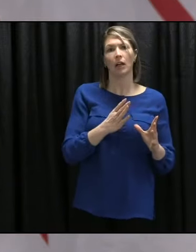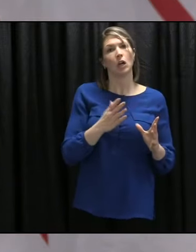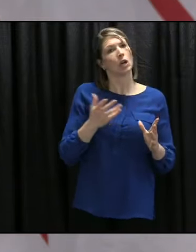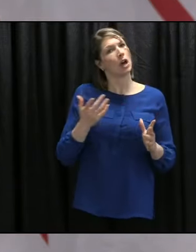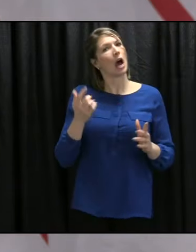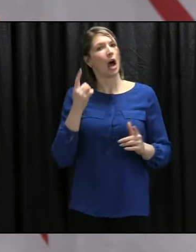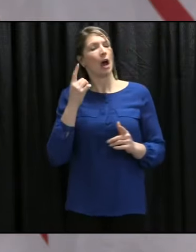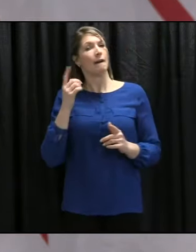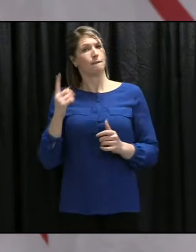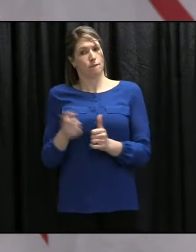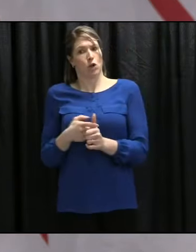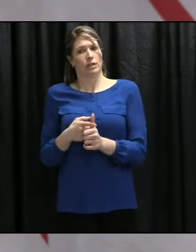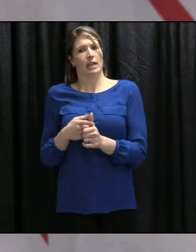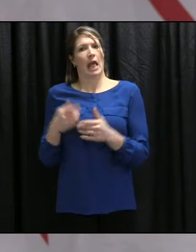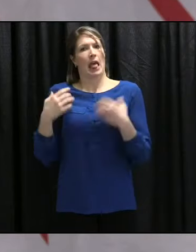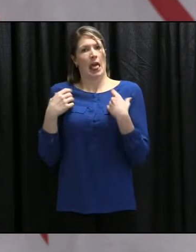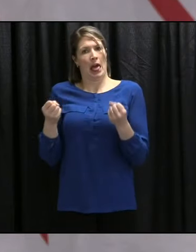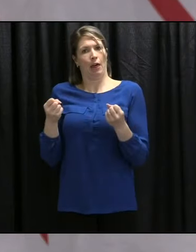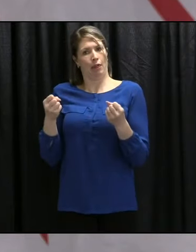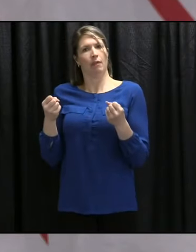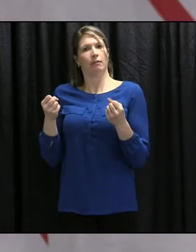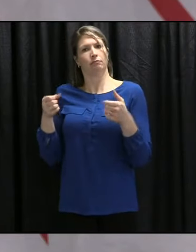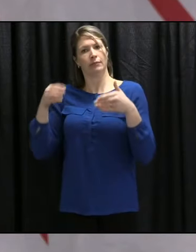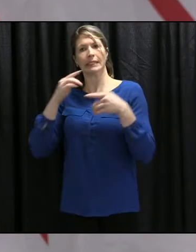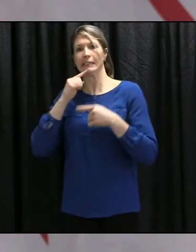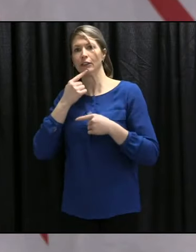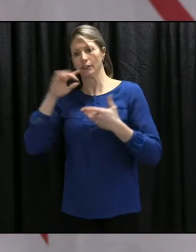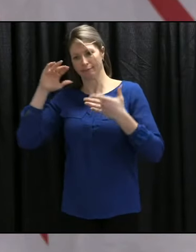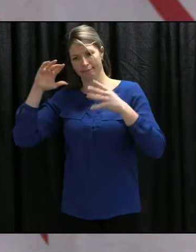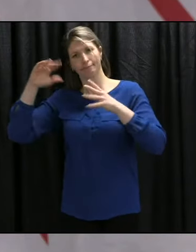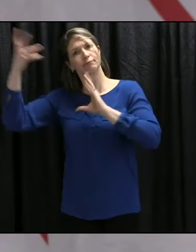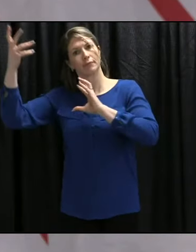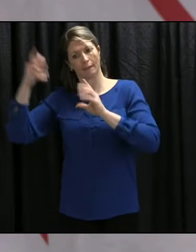respond appropriately once we come out of this health crisis.